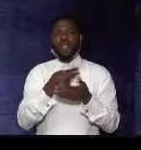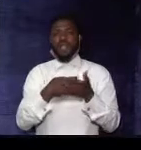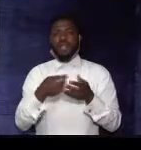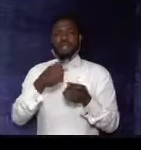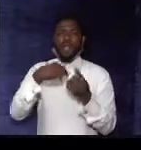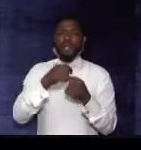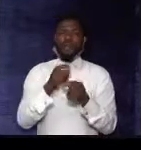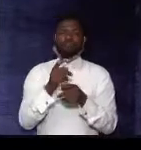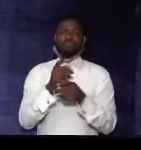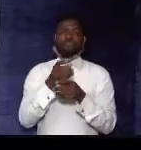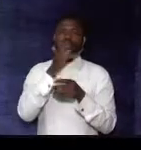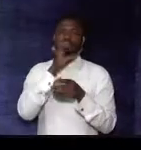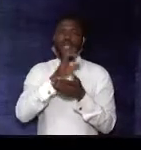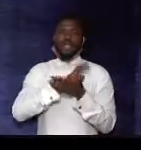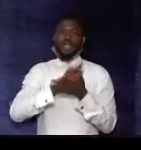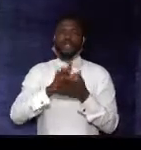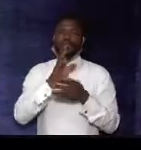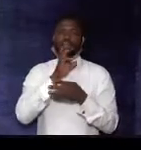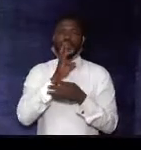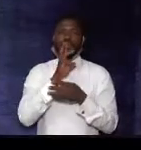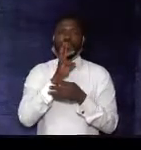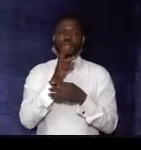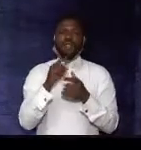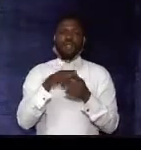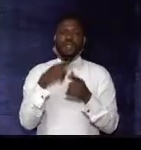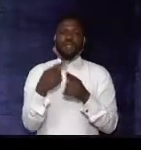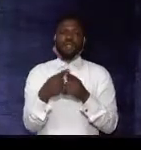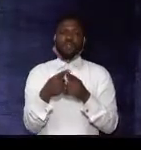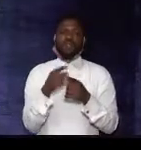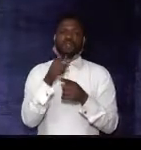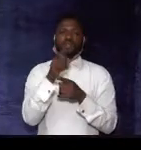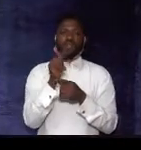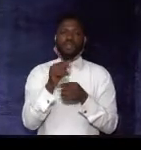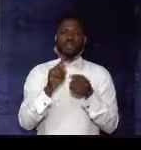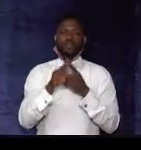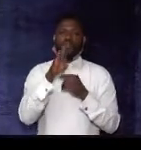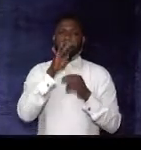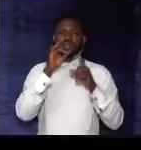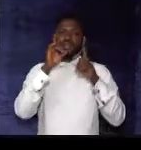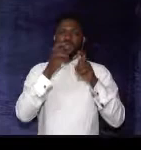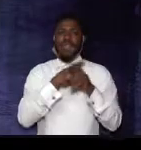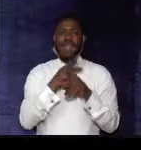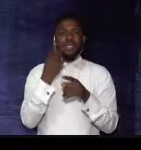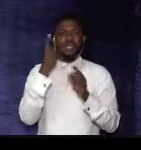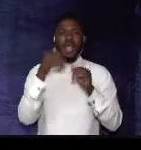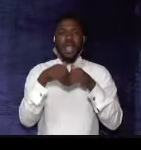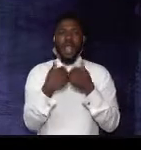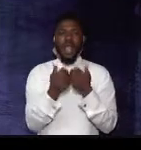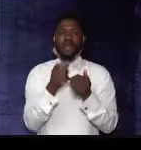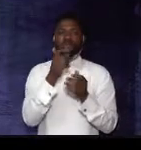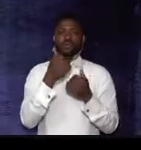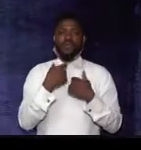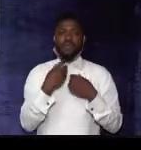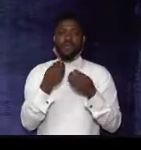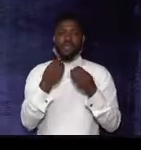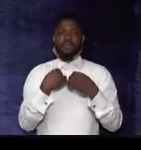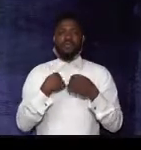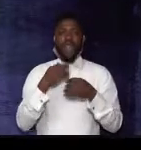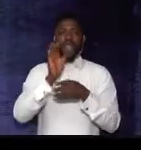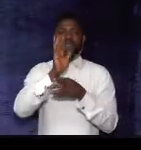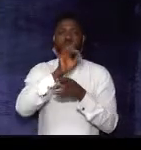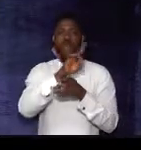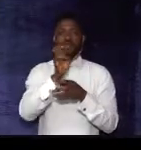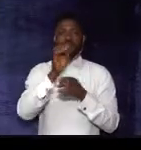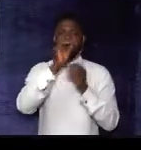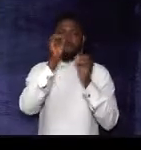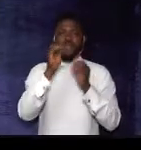around carelessly, drink clean water. Then you need to be tested and see how you have